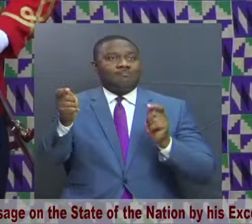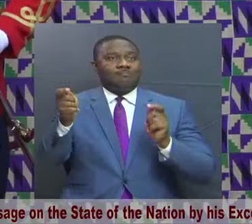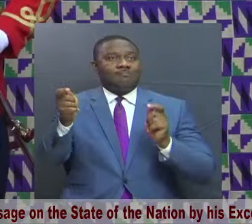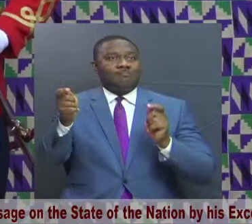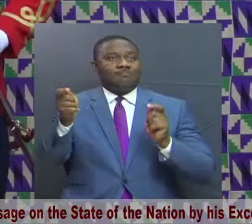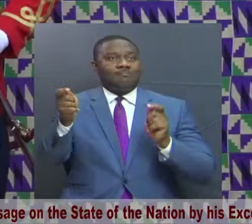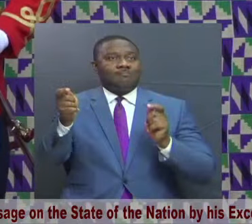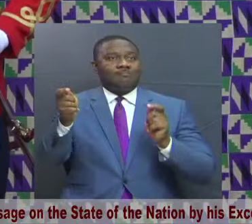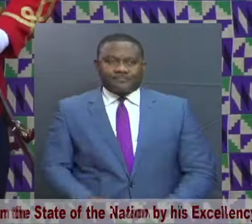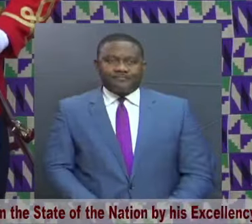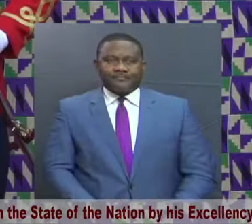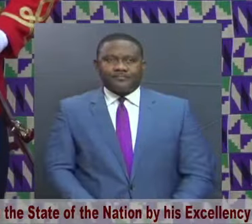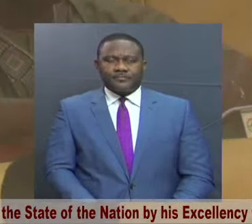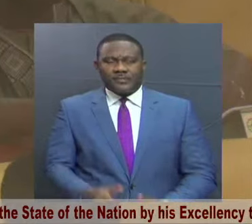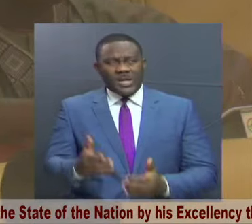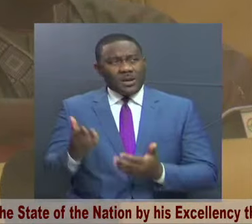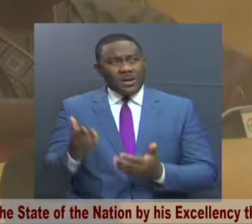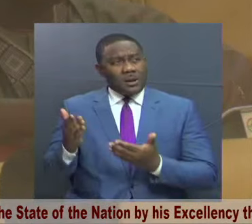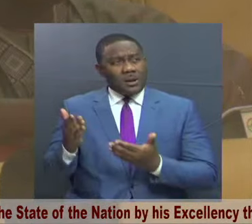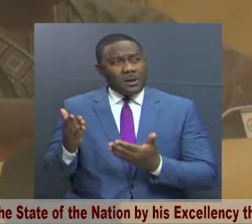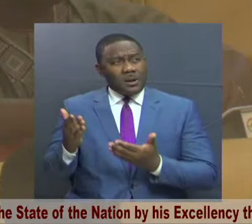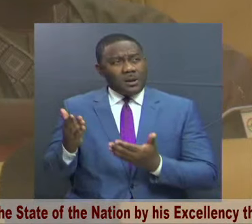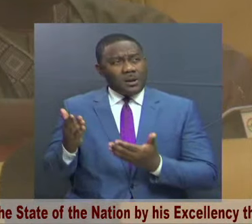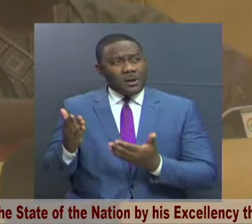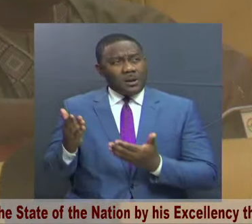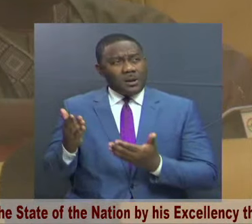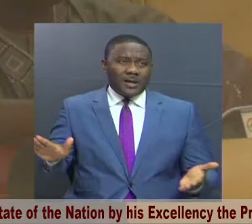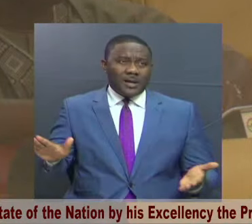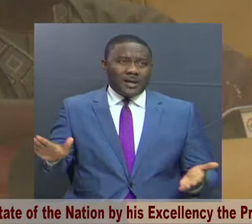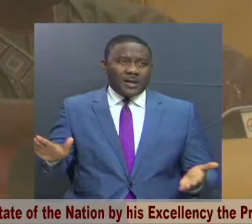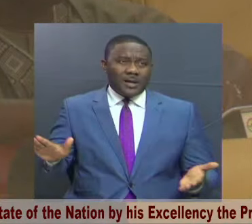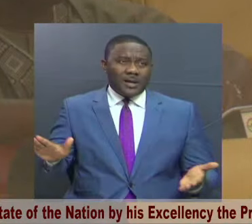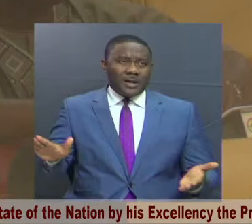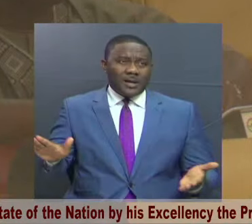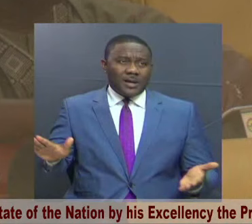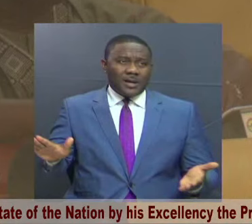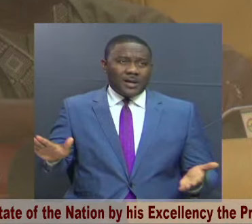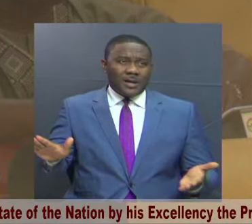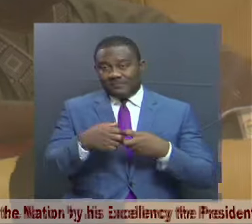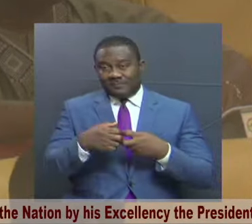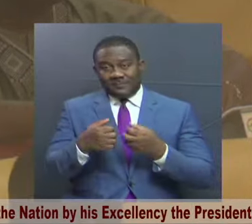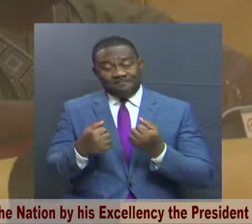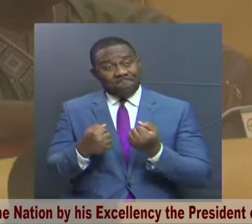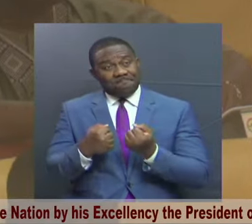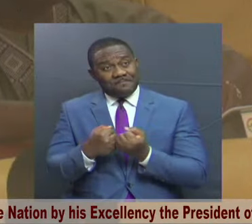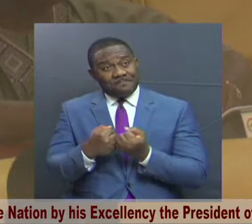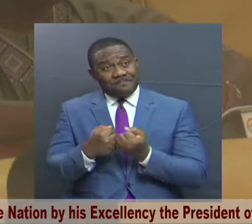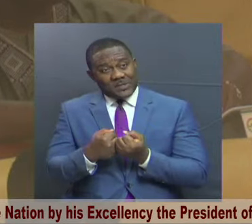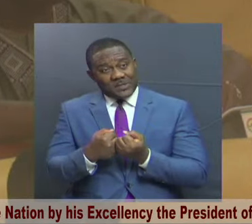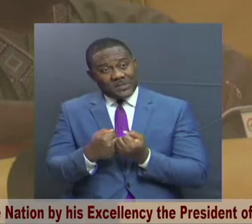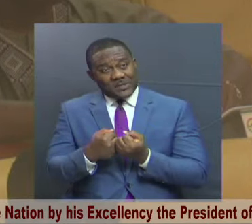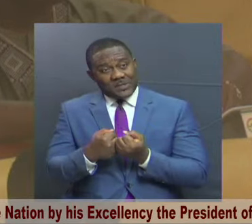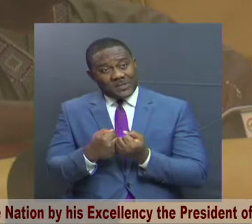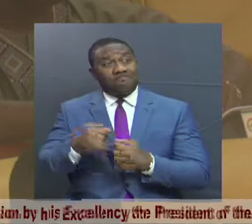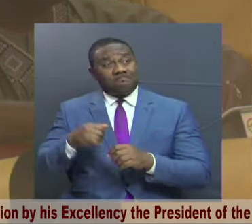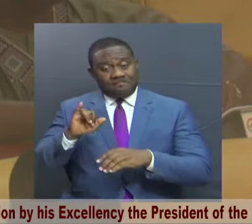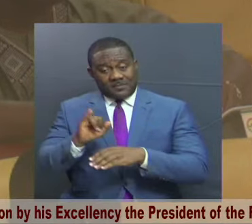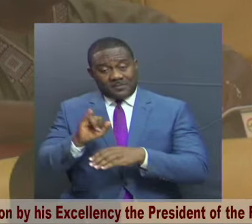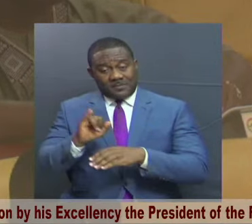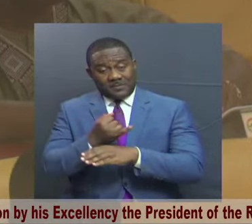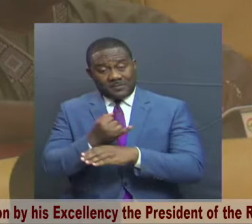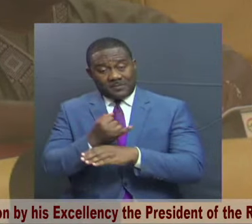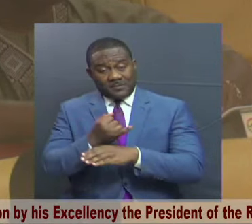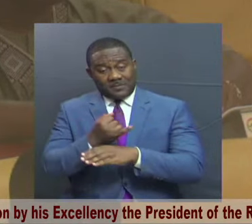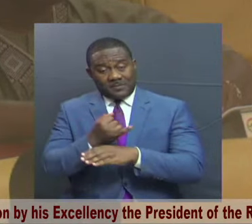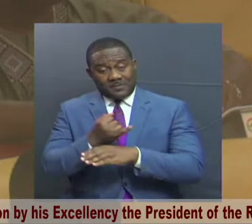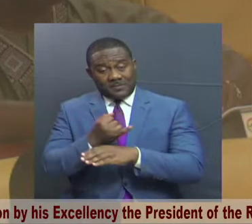affordable electricity to drive our industrialization agenda this also meant to position Ghana as